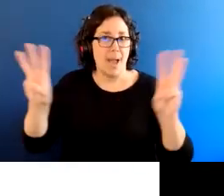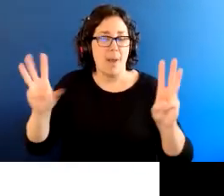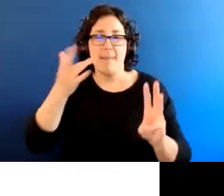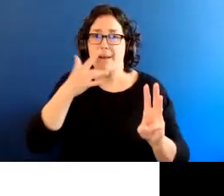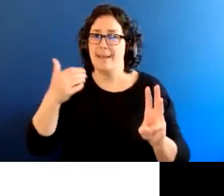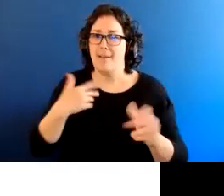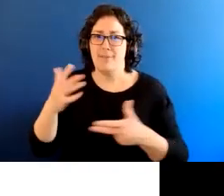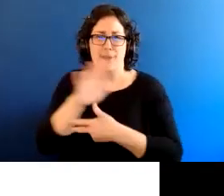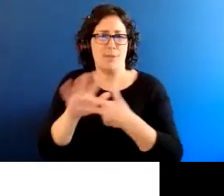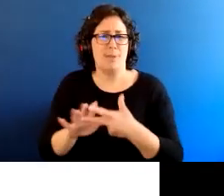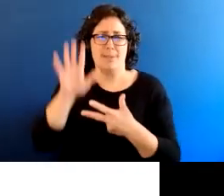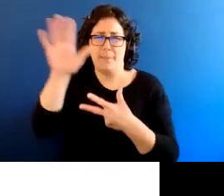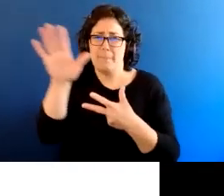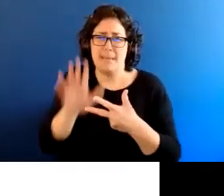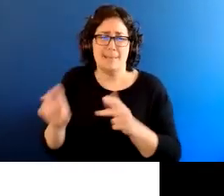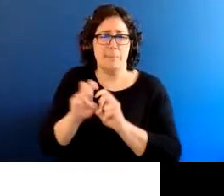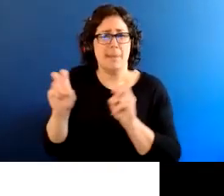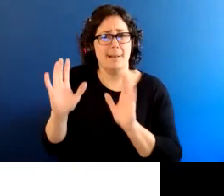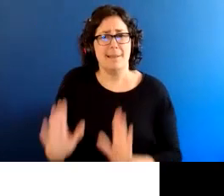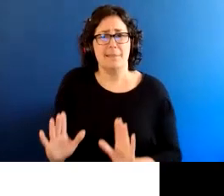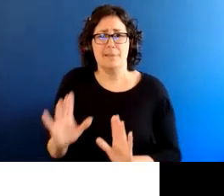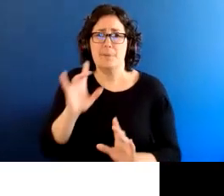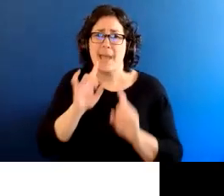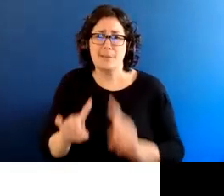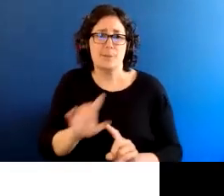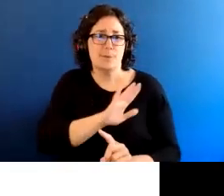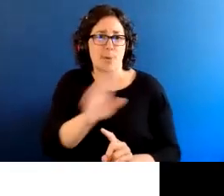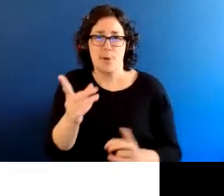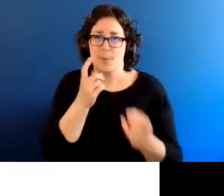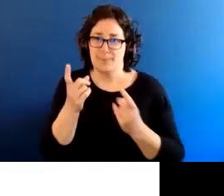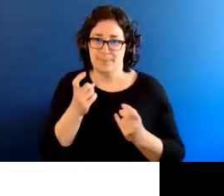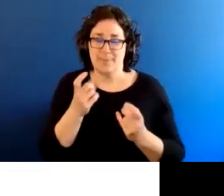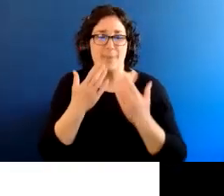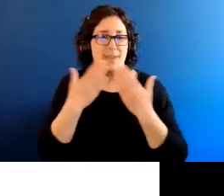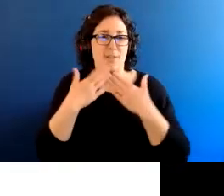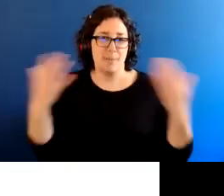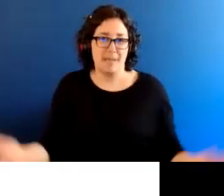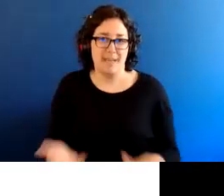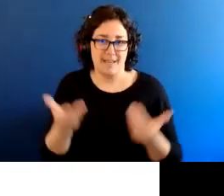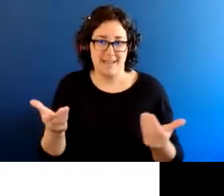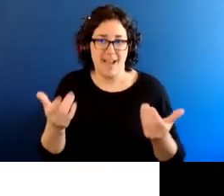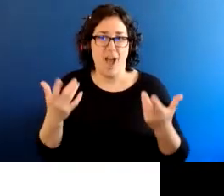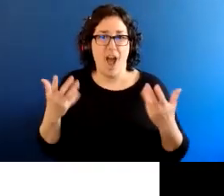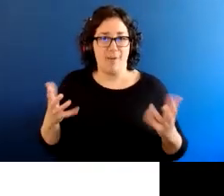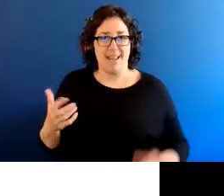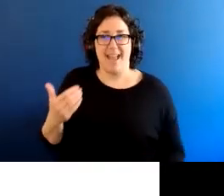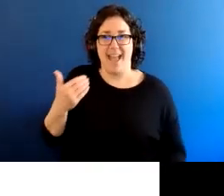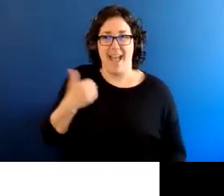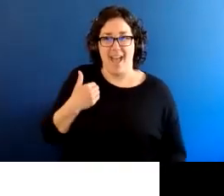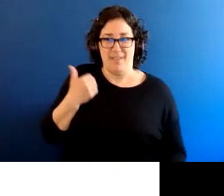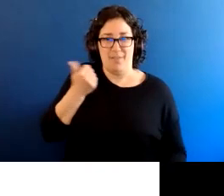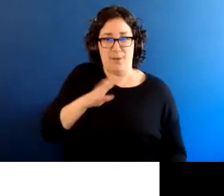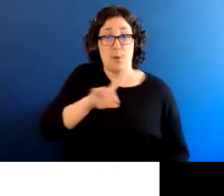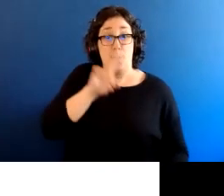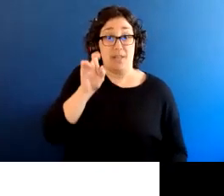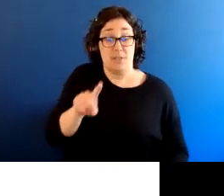these amazing panelists to answer all of your questions. Thank you for being here. I already have some of the